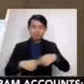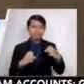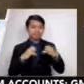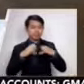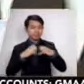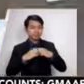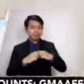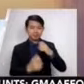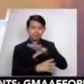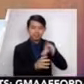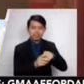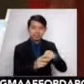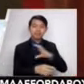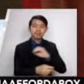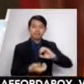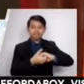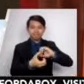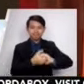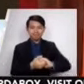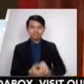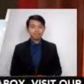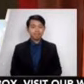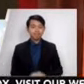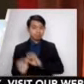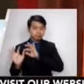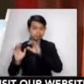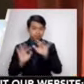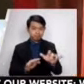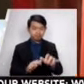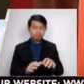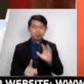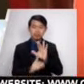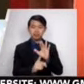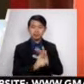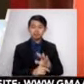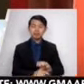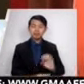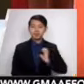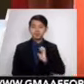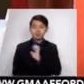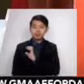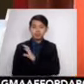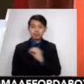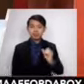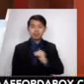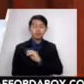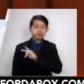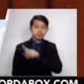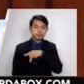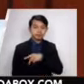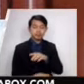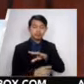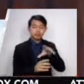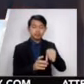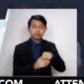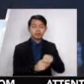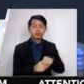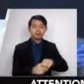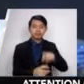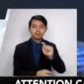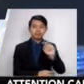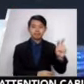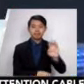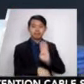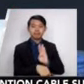partners. Dumalo rin ang mga kilalang executives at personalidad mula sa larangan ng telebisyon, negosyo at